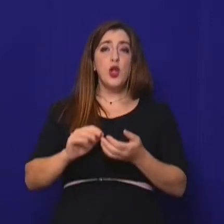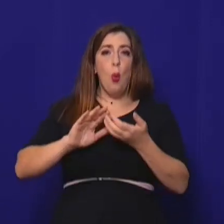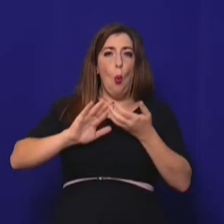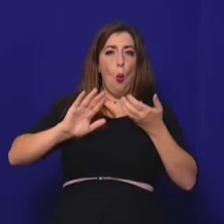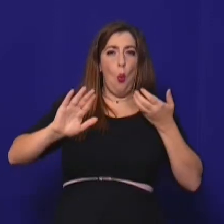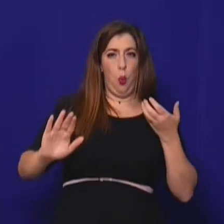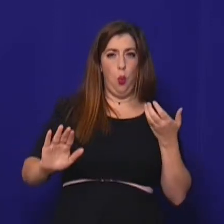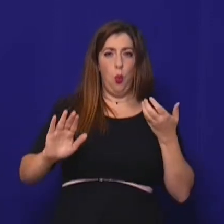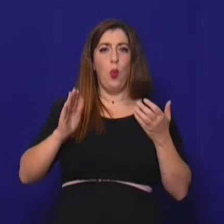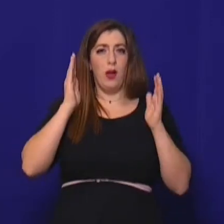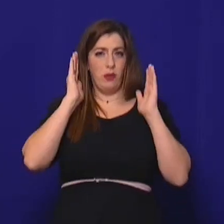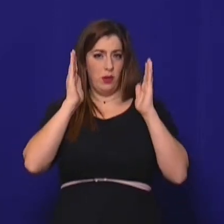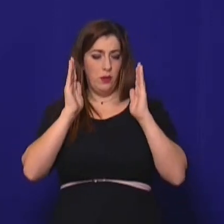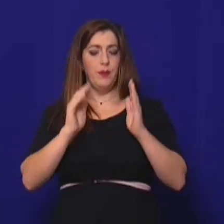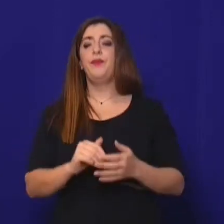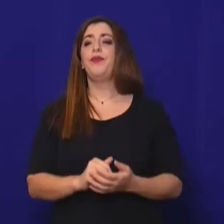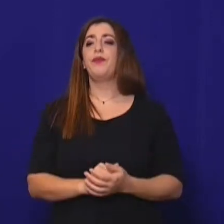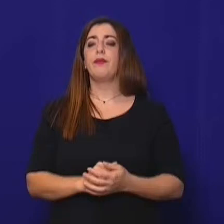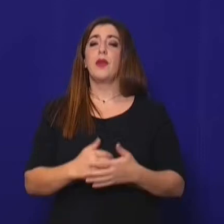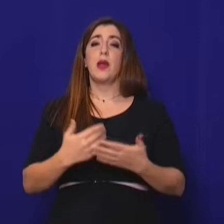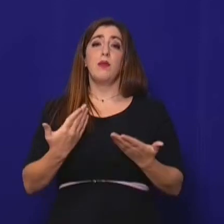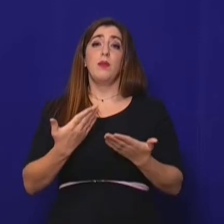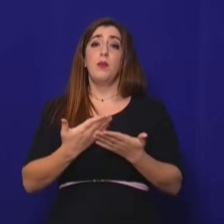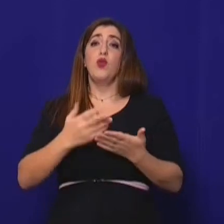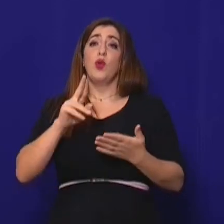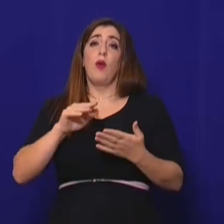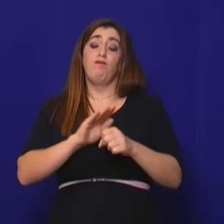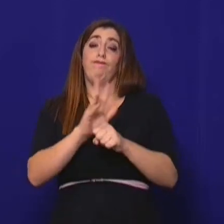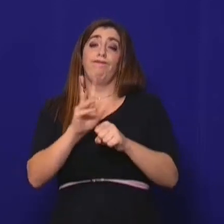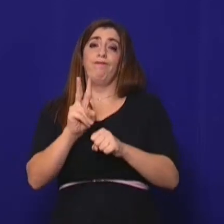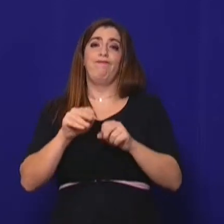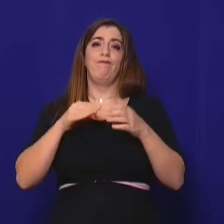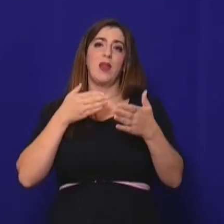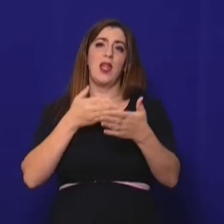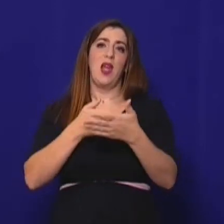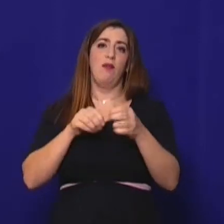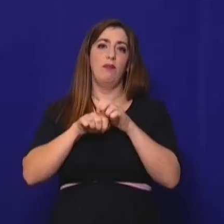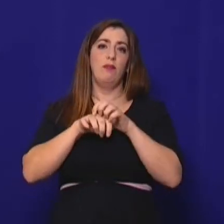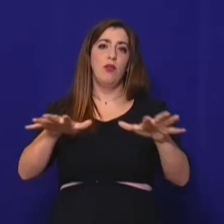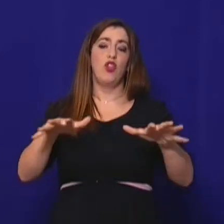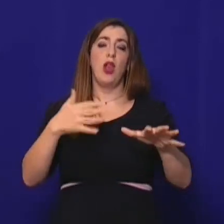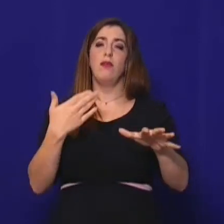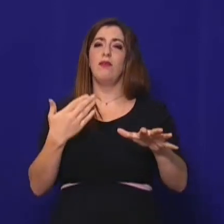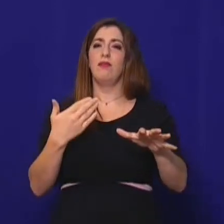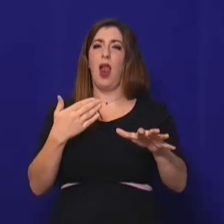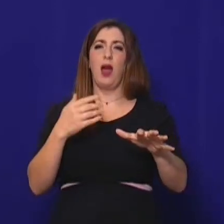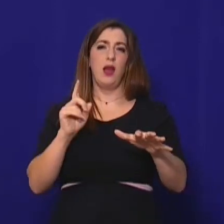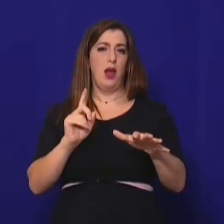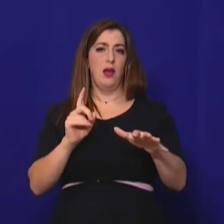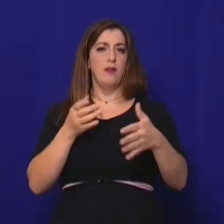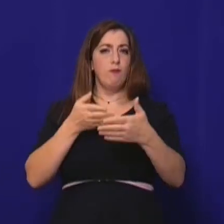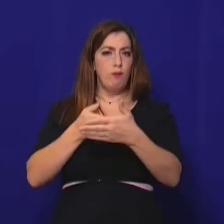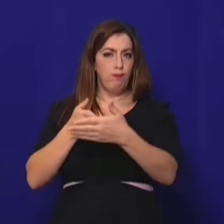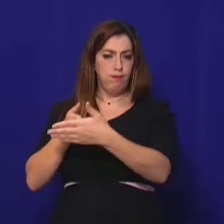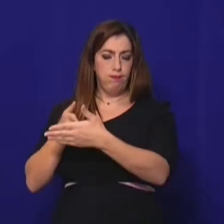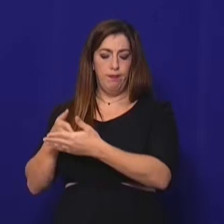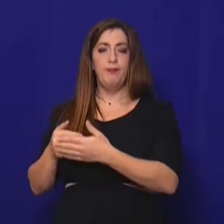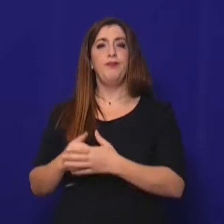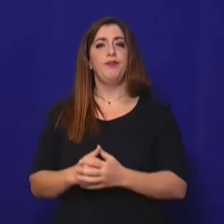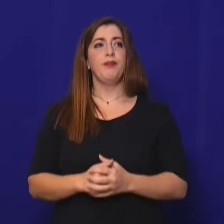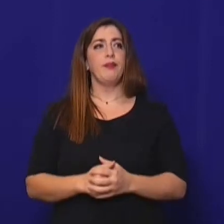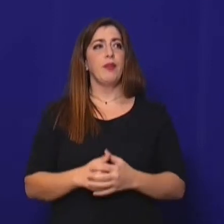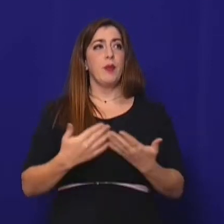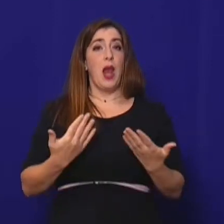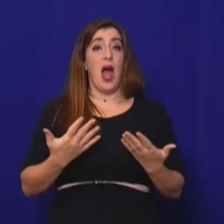kif jinfirax il-virus biex aħna nkun nistgħu innaqsu ir-riskju ta' trasmissjoni bejn persuna u oħra.